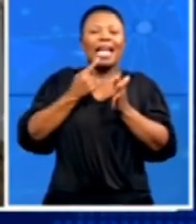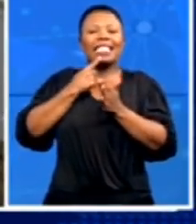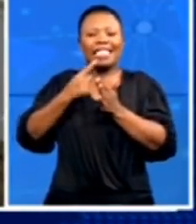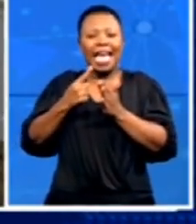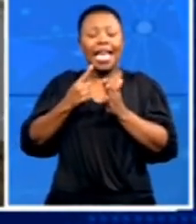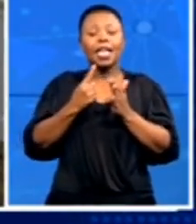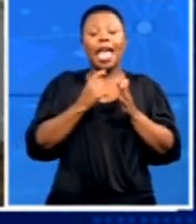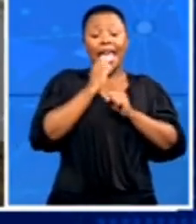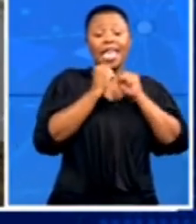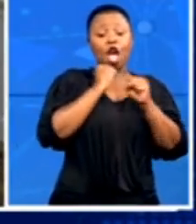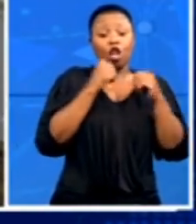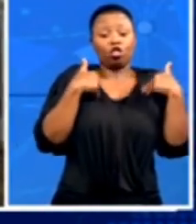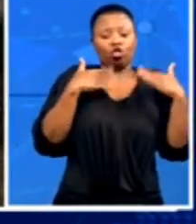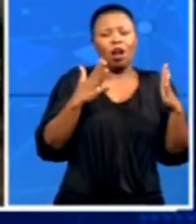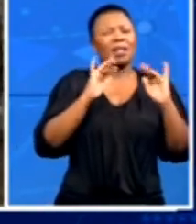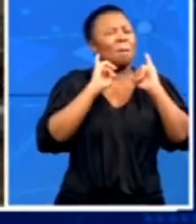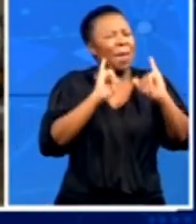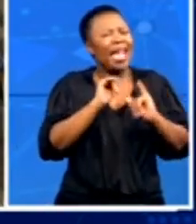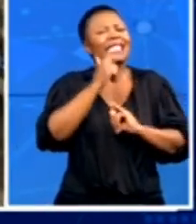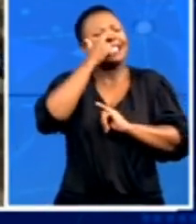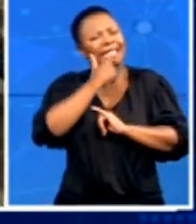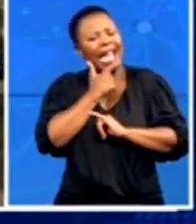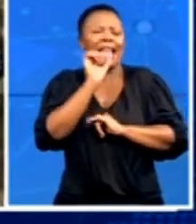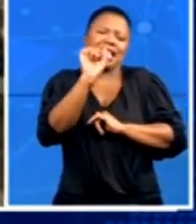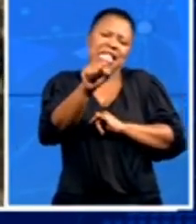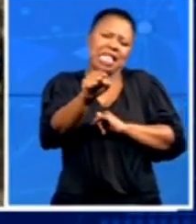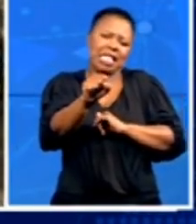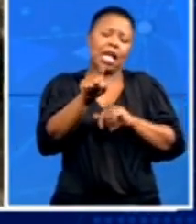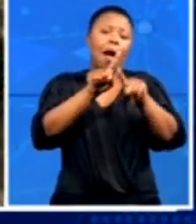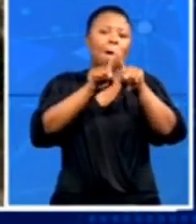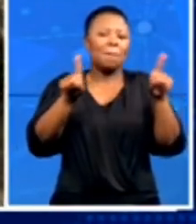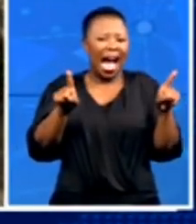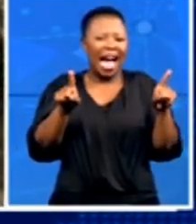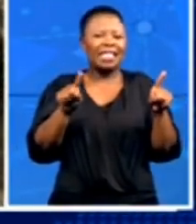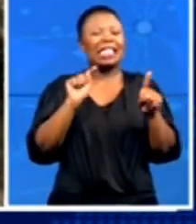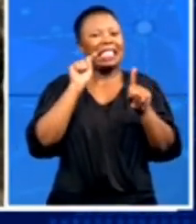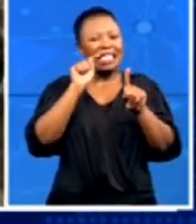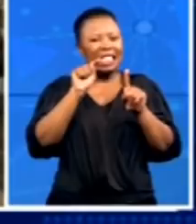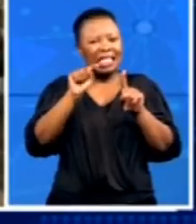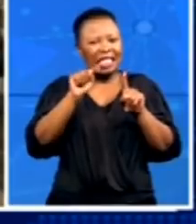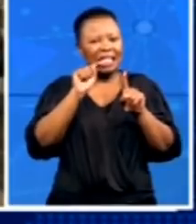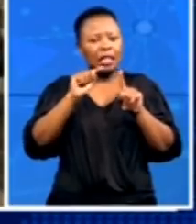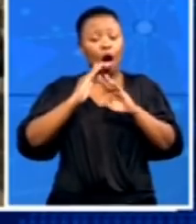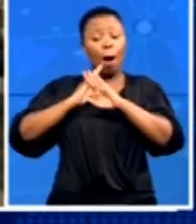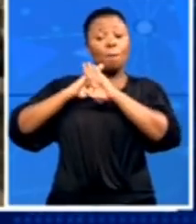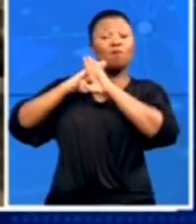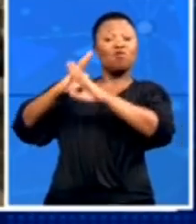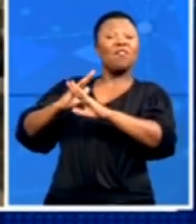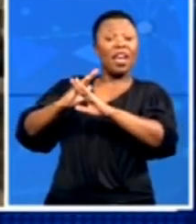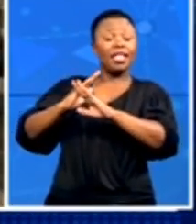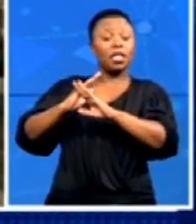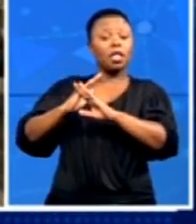us, but it will definitely not prevent honorable members from doing their work. As the